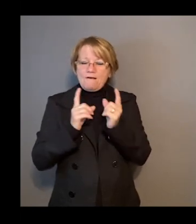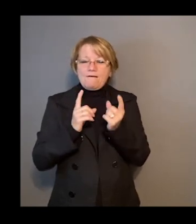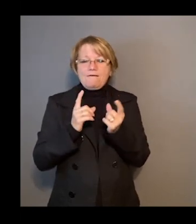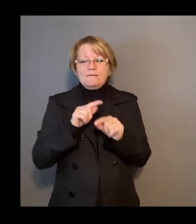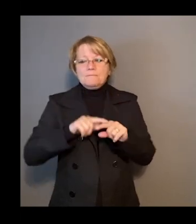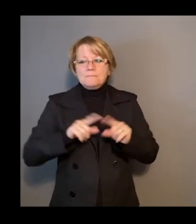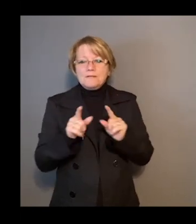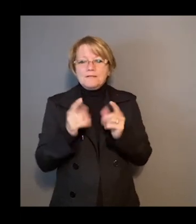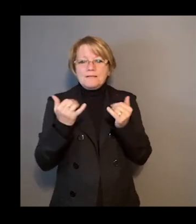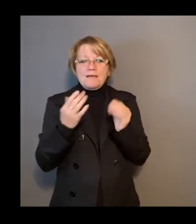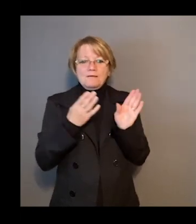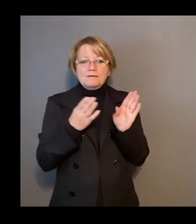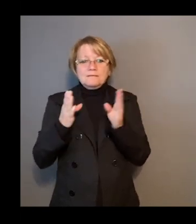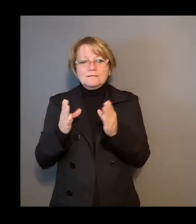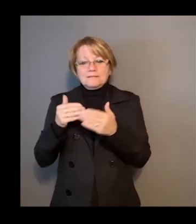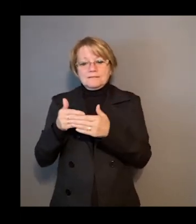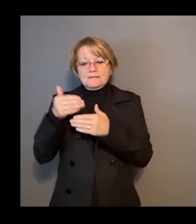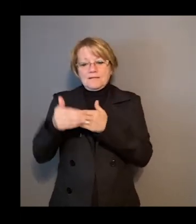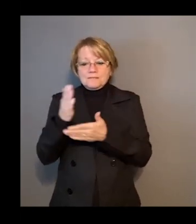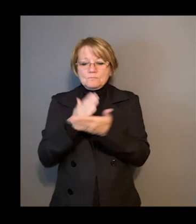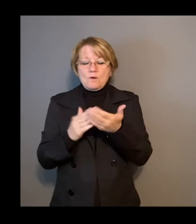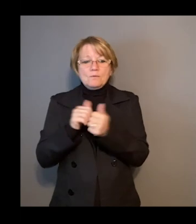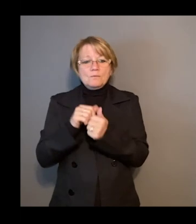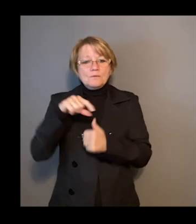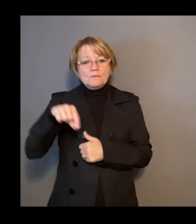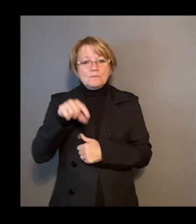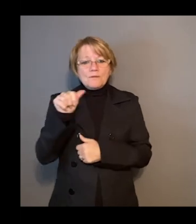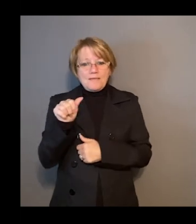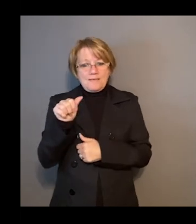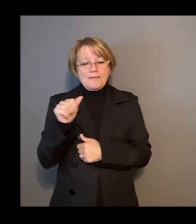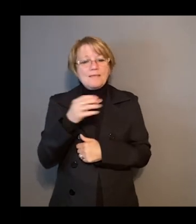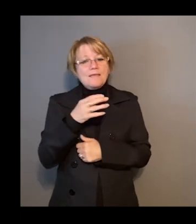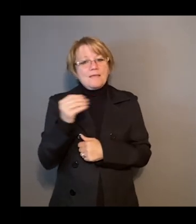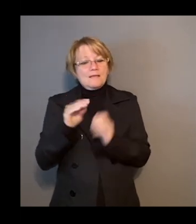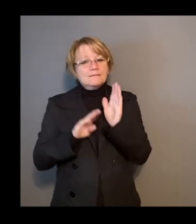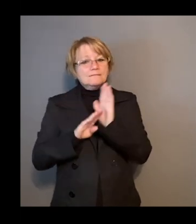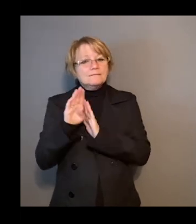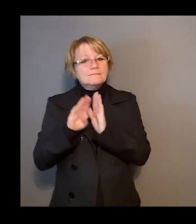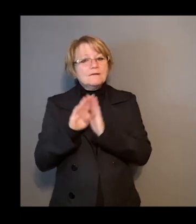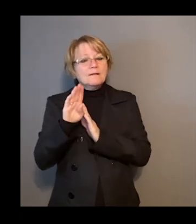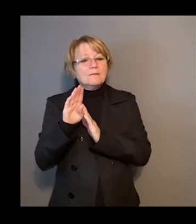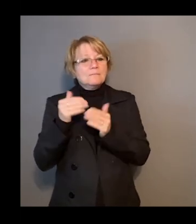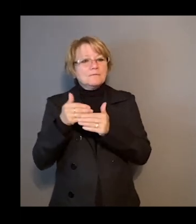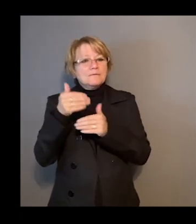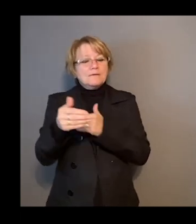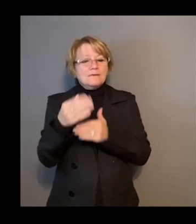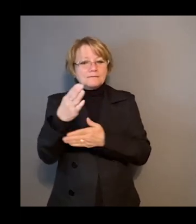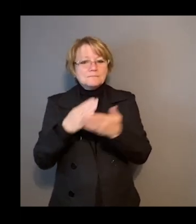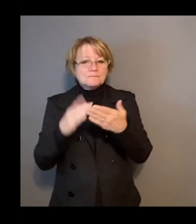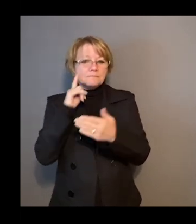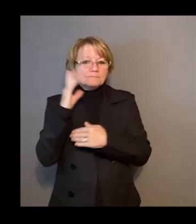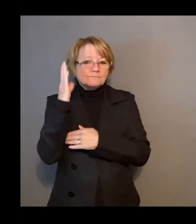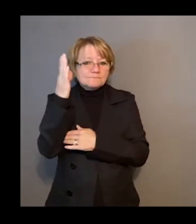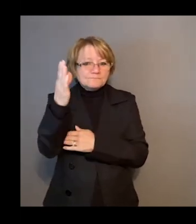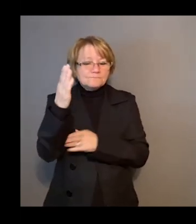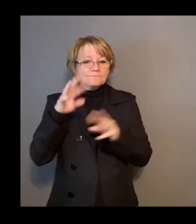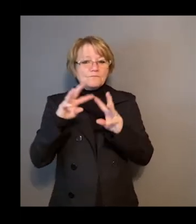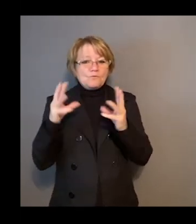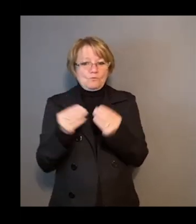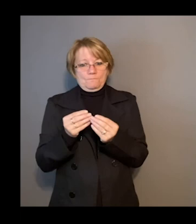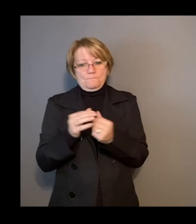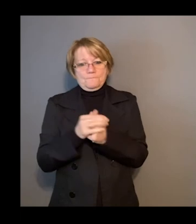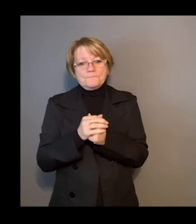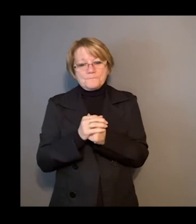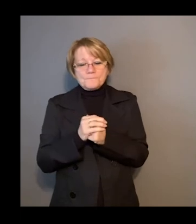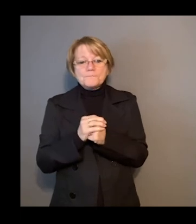there's some Q&A and then kind of really develop what the next piece and future of this will look, will go. And I want to really